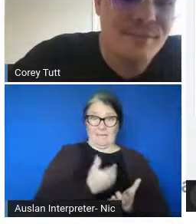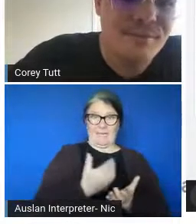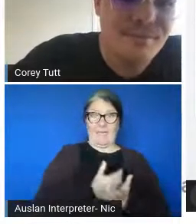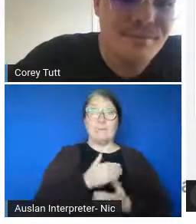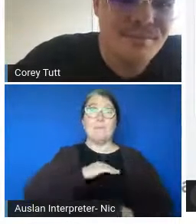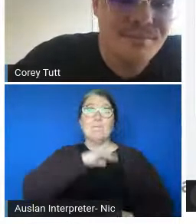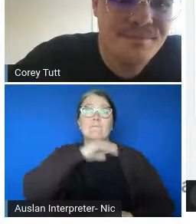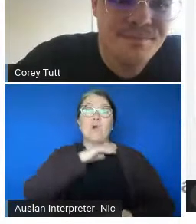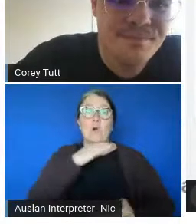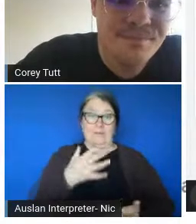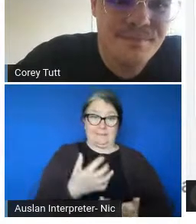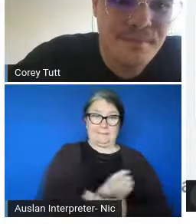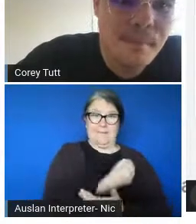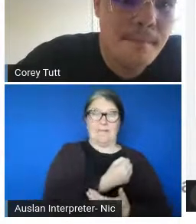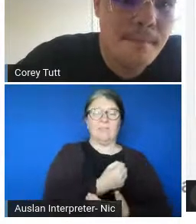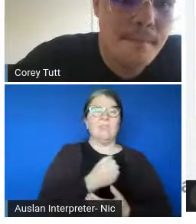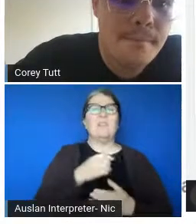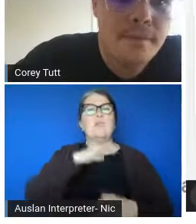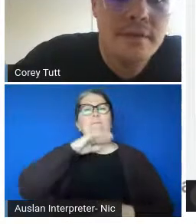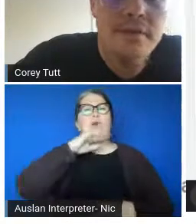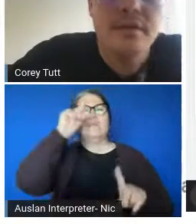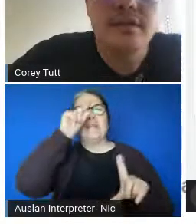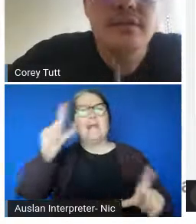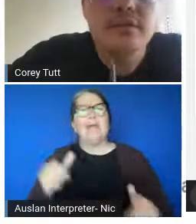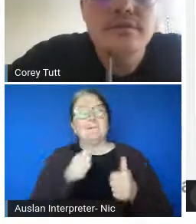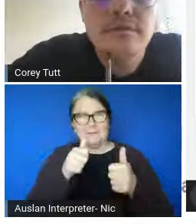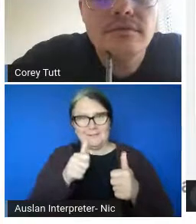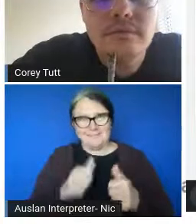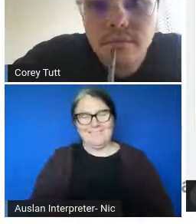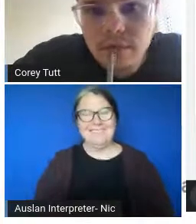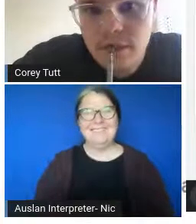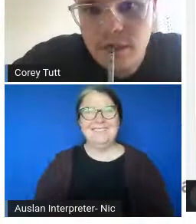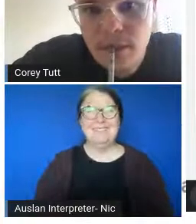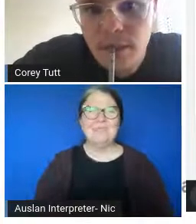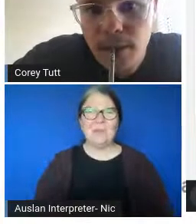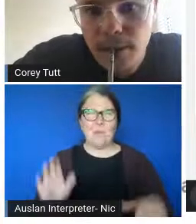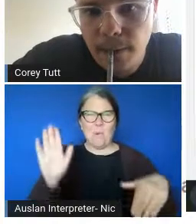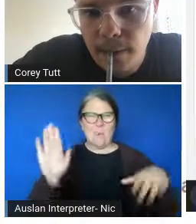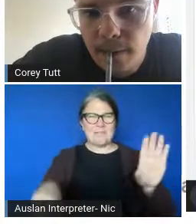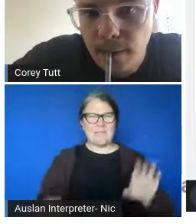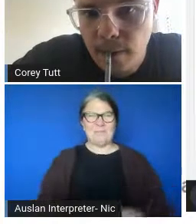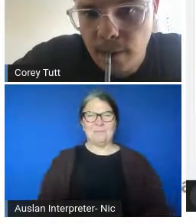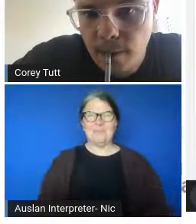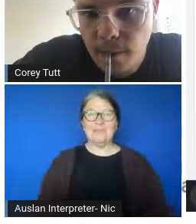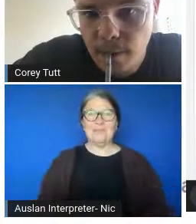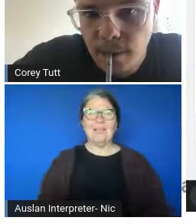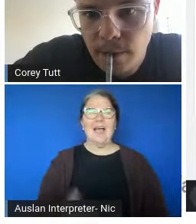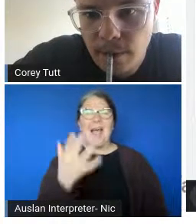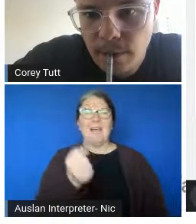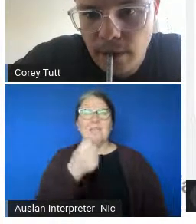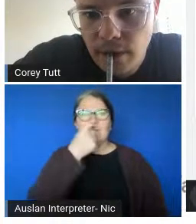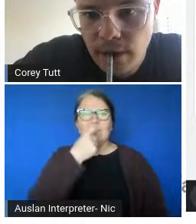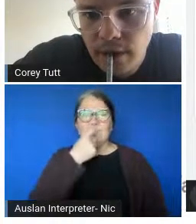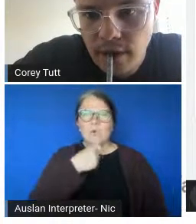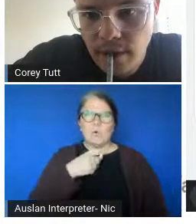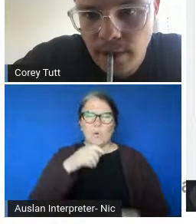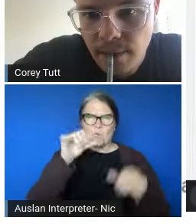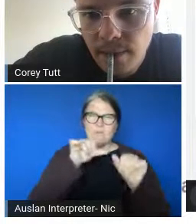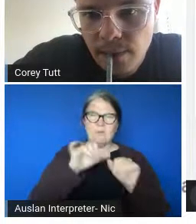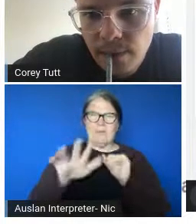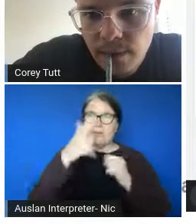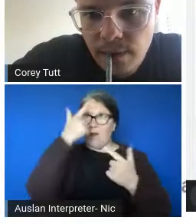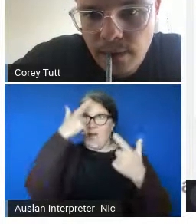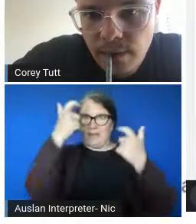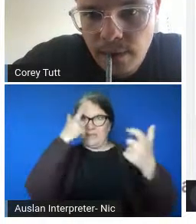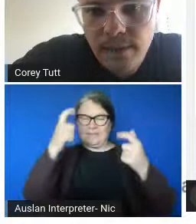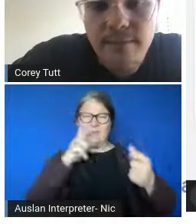frogs love them. Awesome. So I'm just going to scroll through because we've got some brilliant ideas here. We've